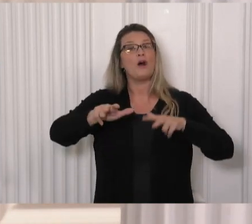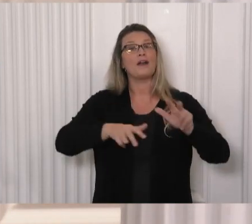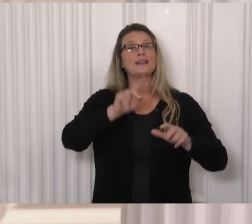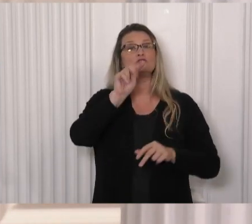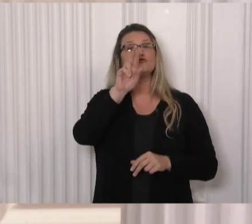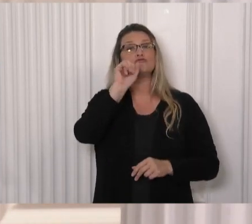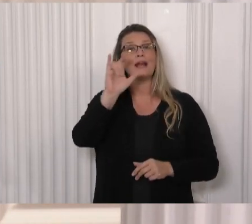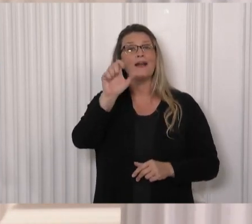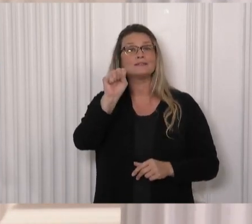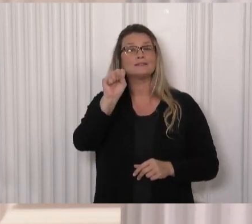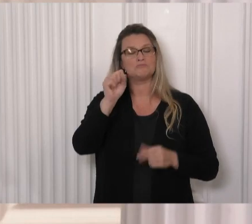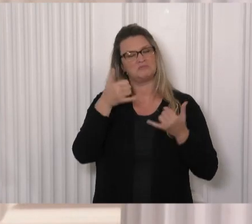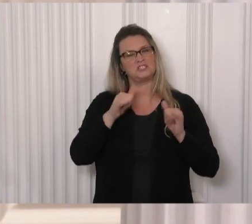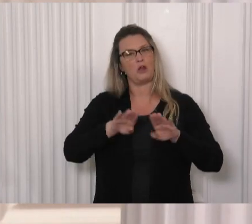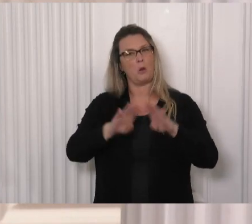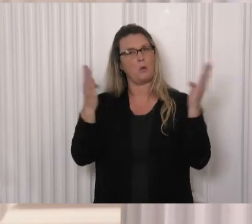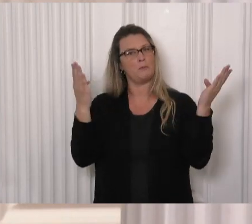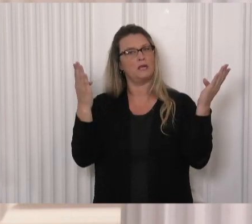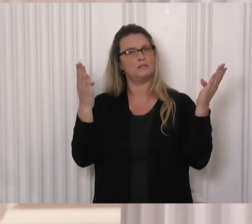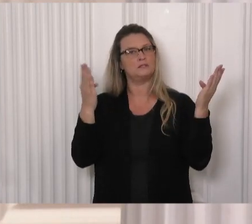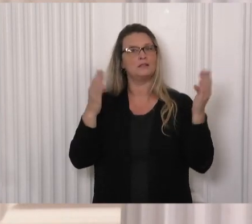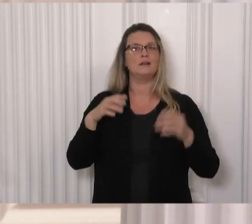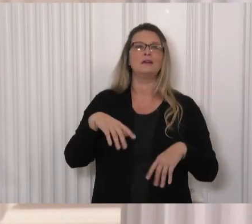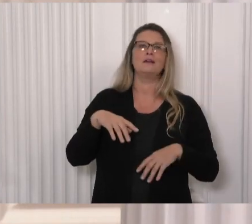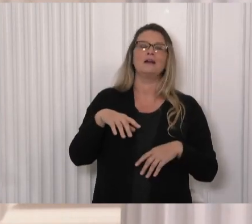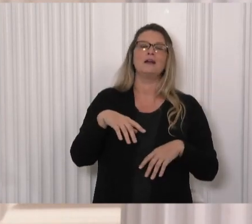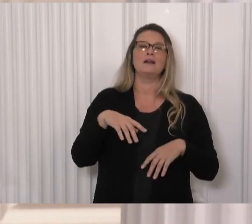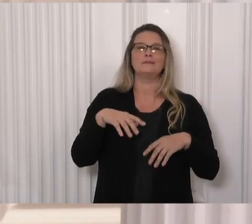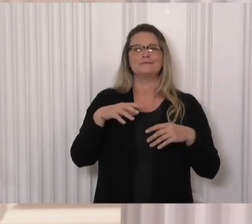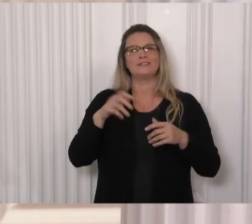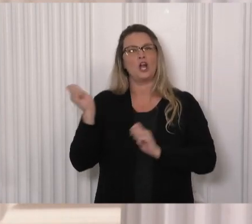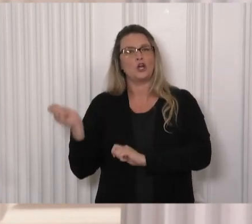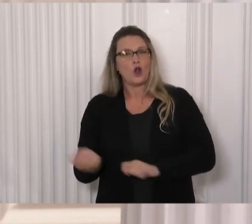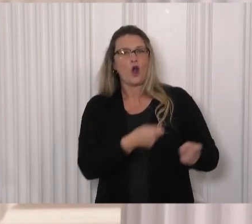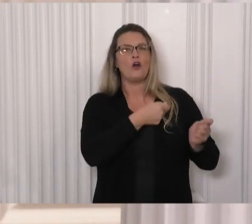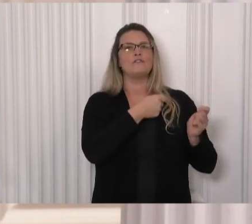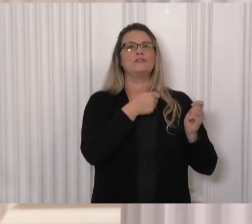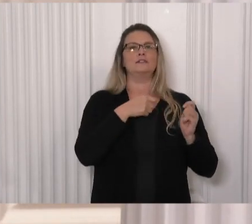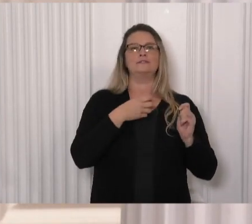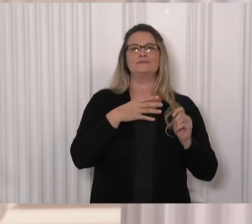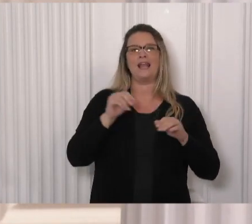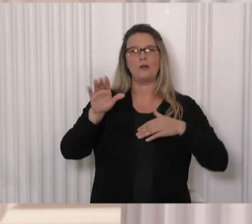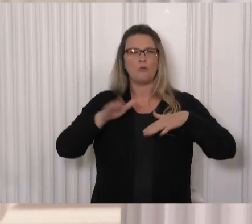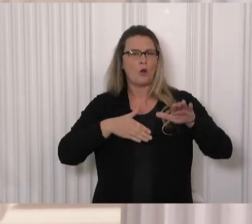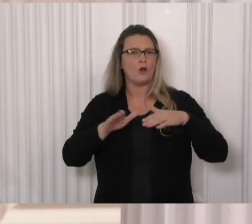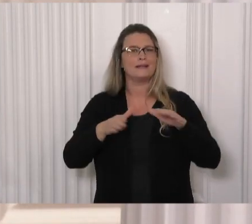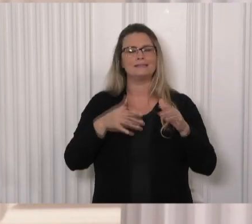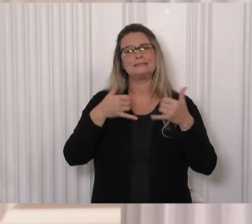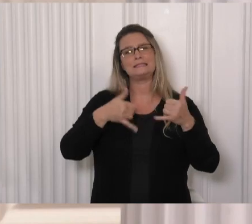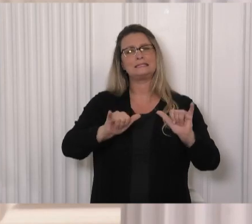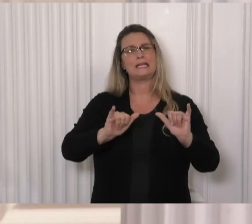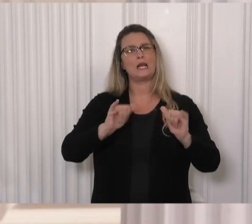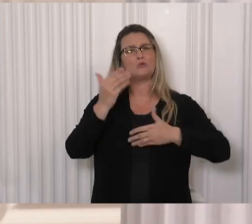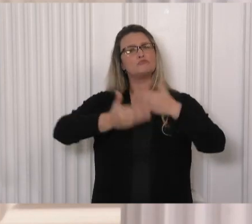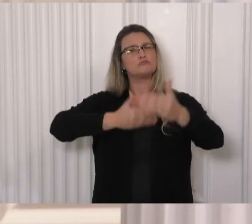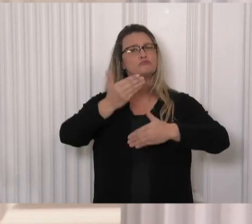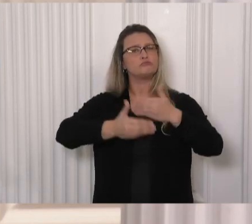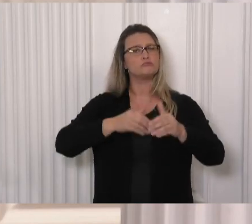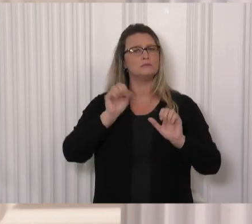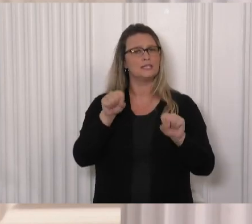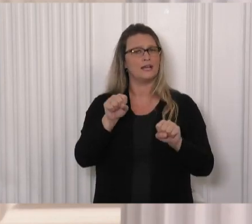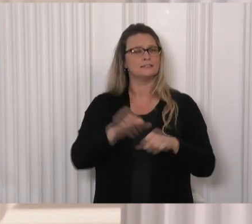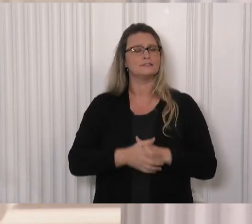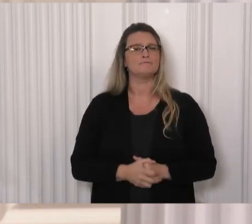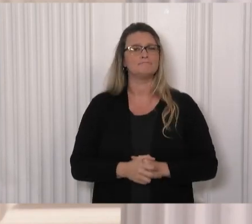well as our streams and our golf courses and walking, all that, you know, will be in effect, no problem,